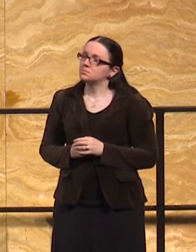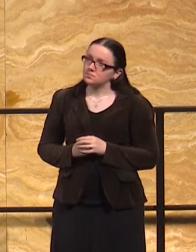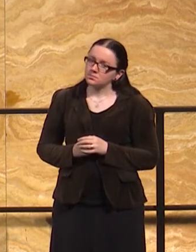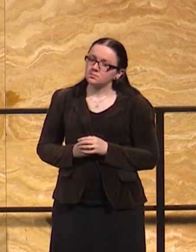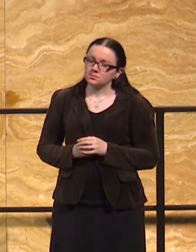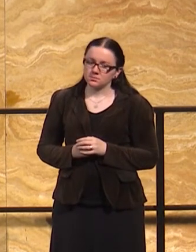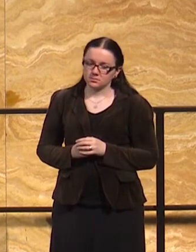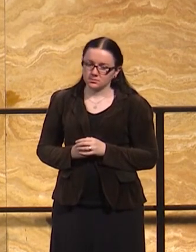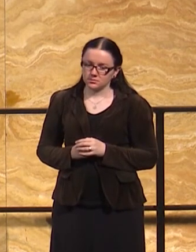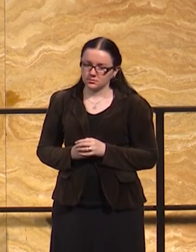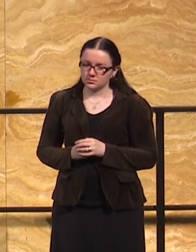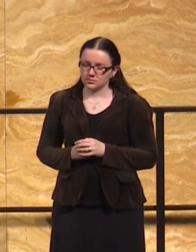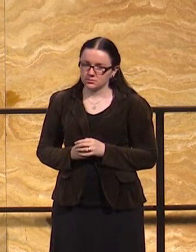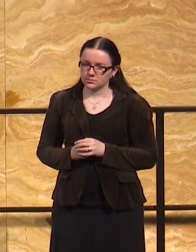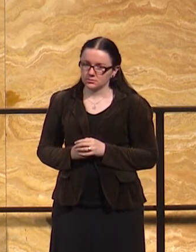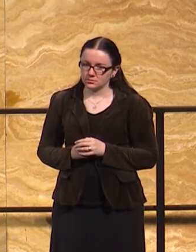some of the